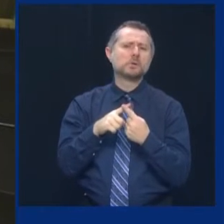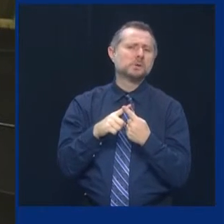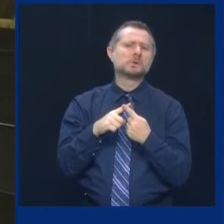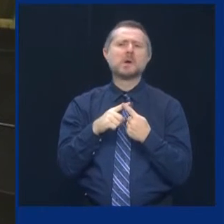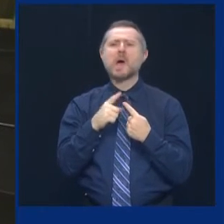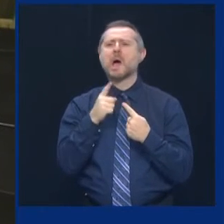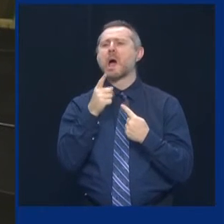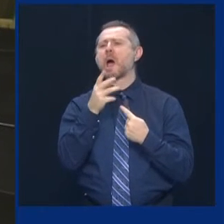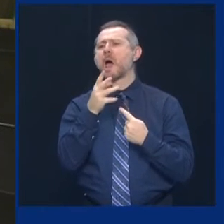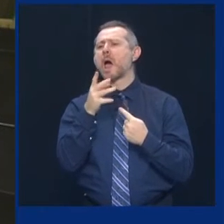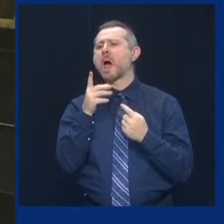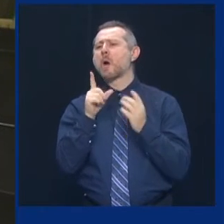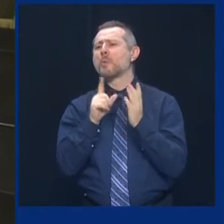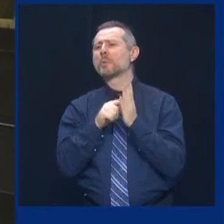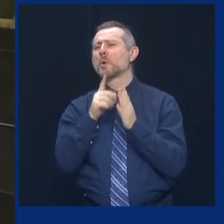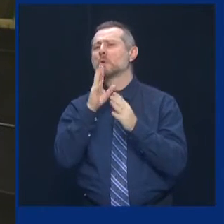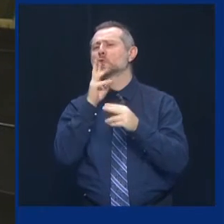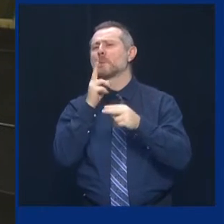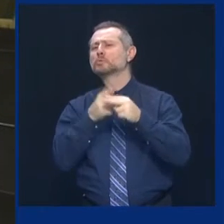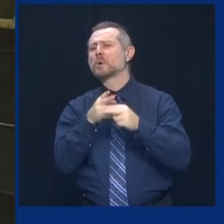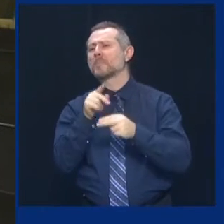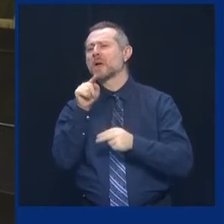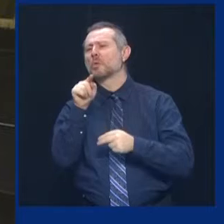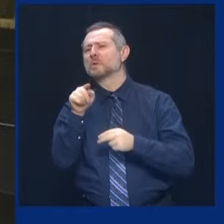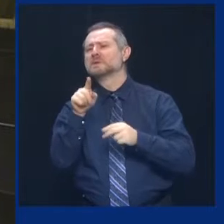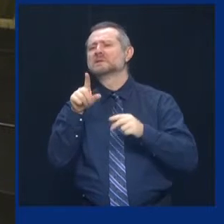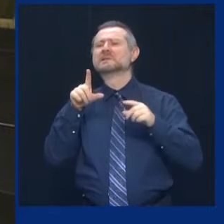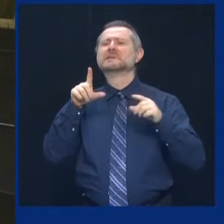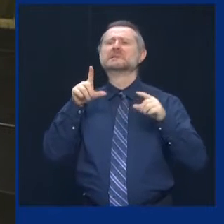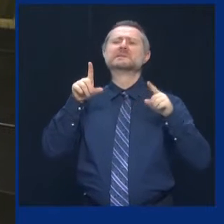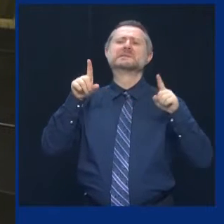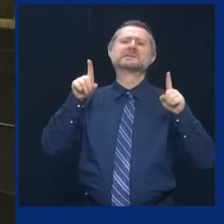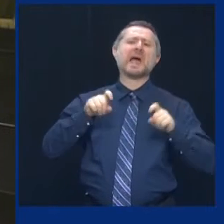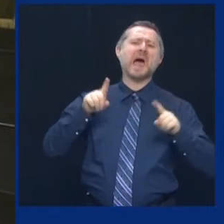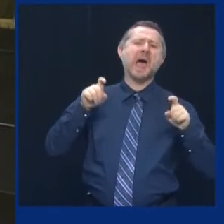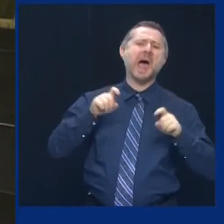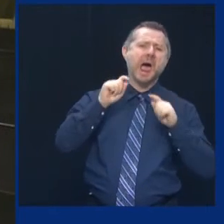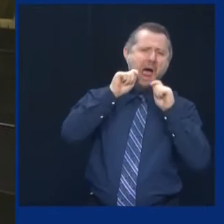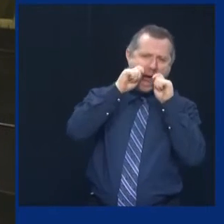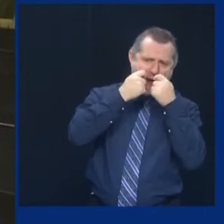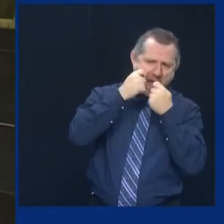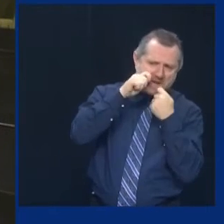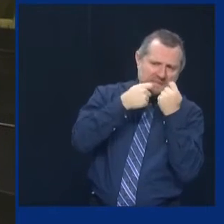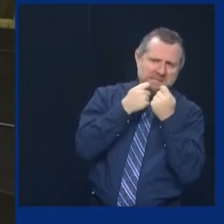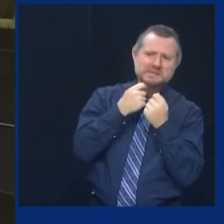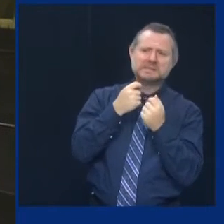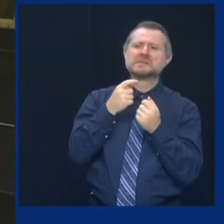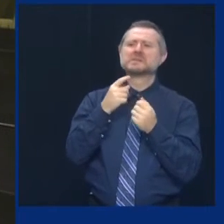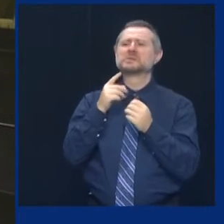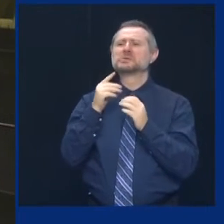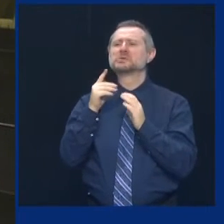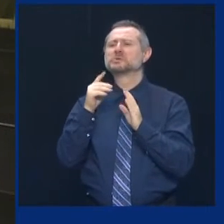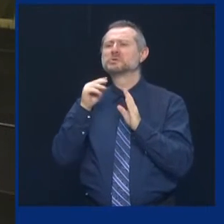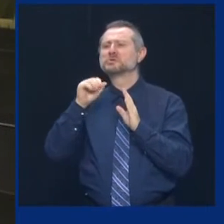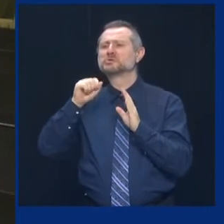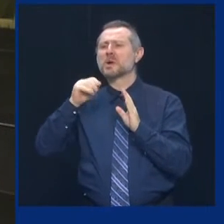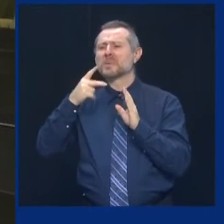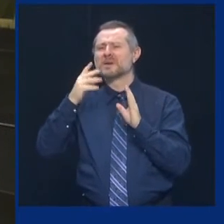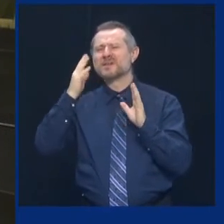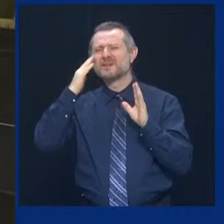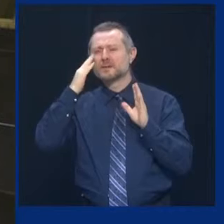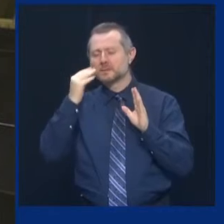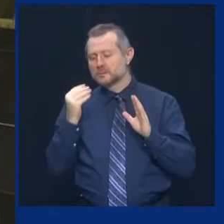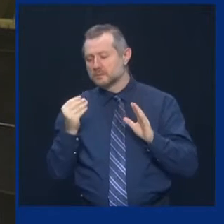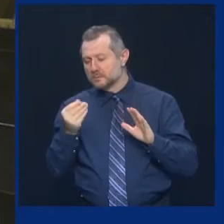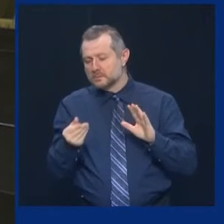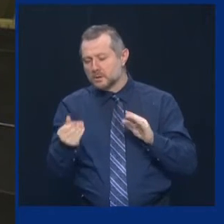you've mentioned the fact that the test is just a snapshot. Is a negative test good enough, or should we just